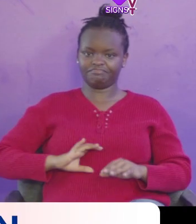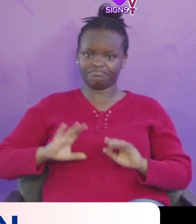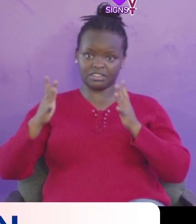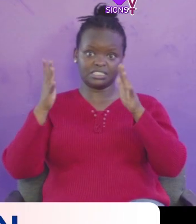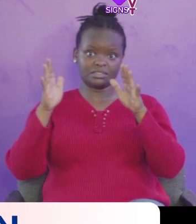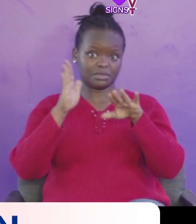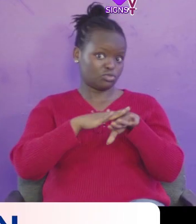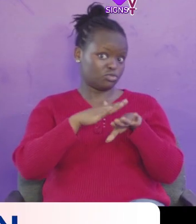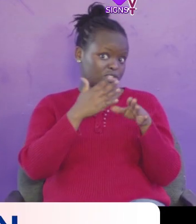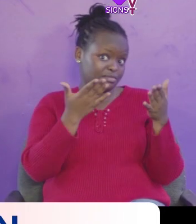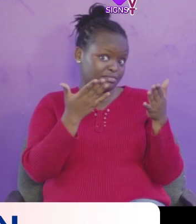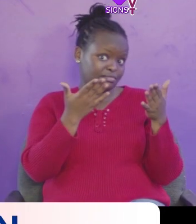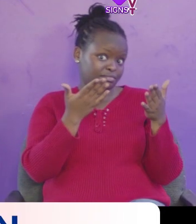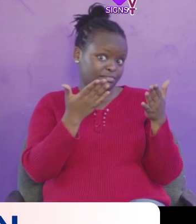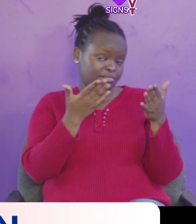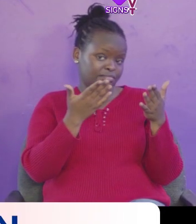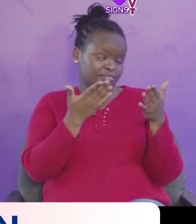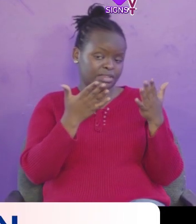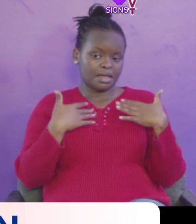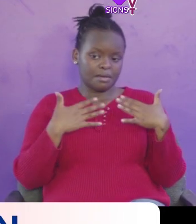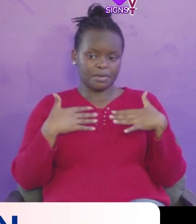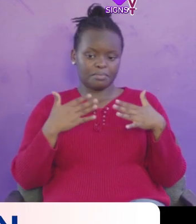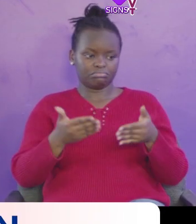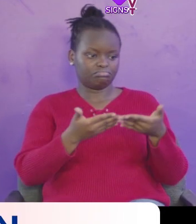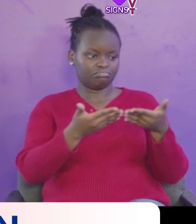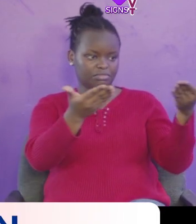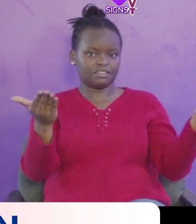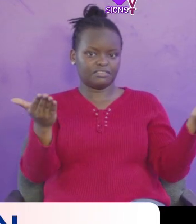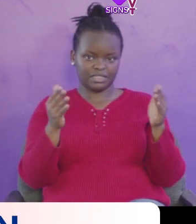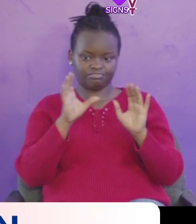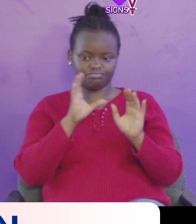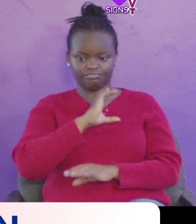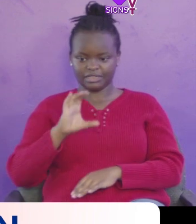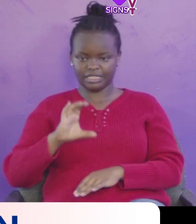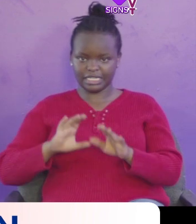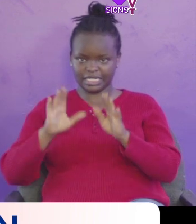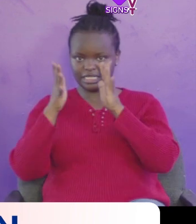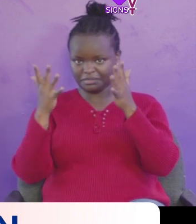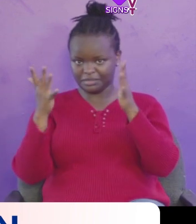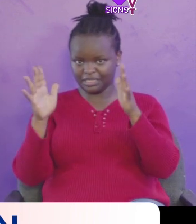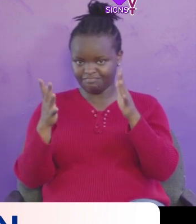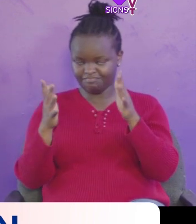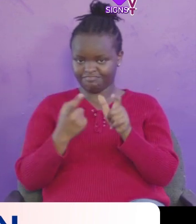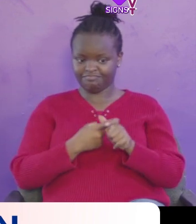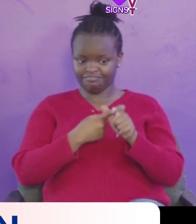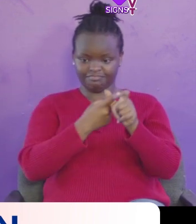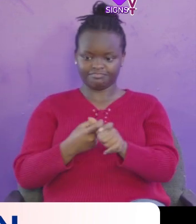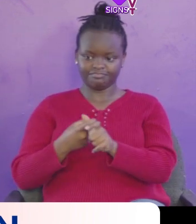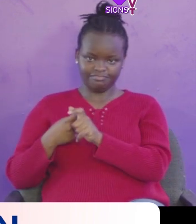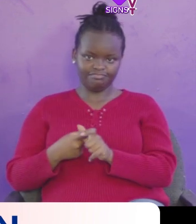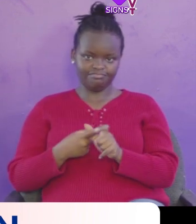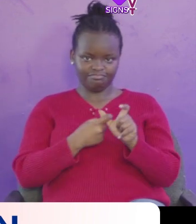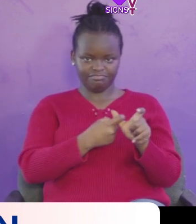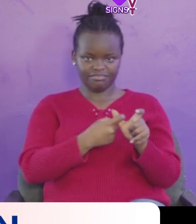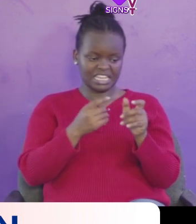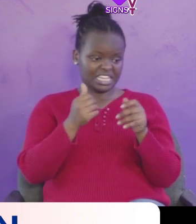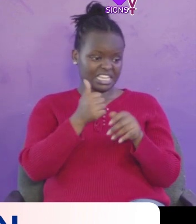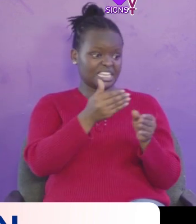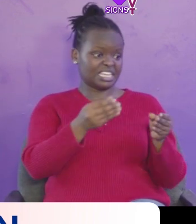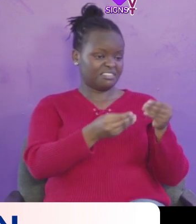gesture? People were given Christmas. This is another good news. Sylvia can attest, we were not given anything. I don't